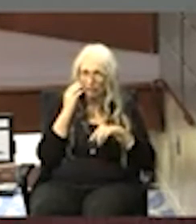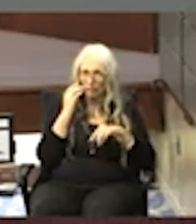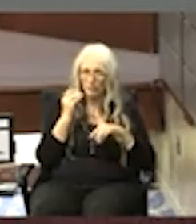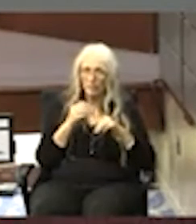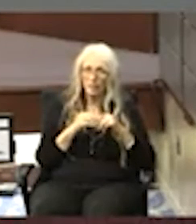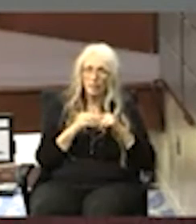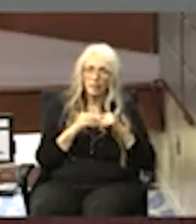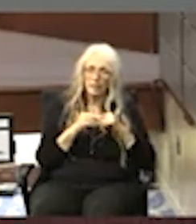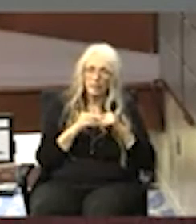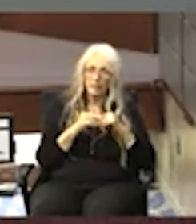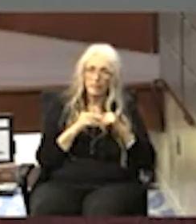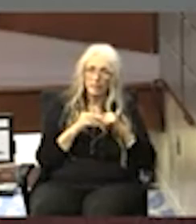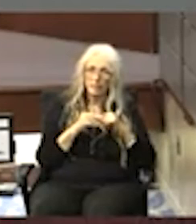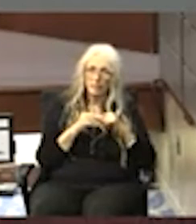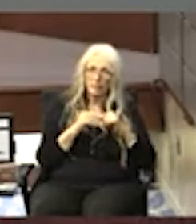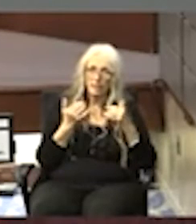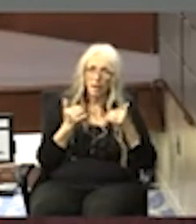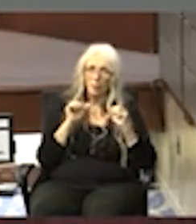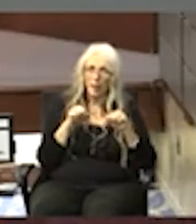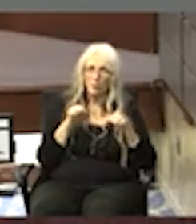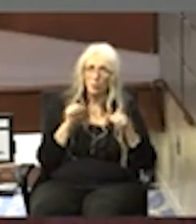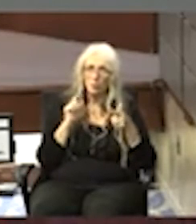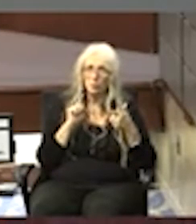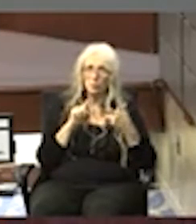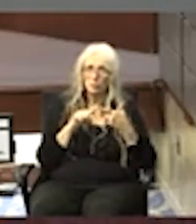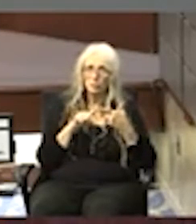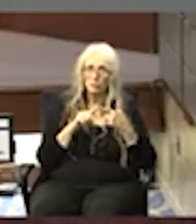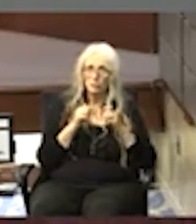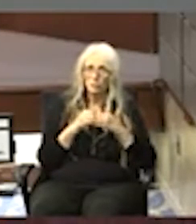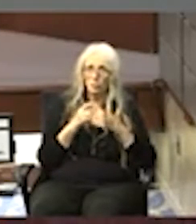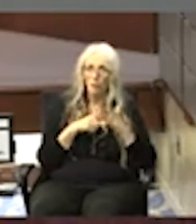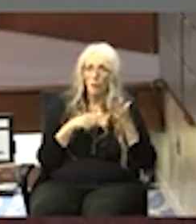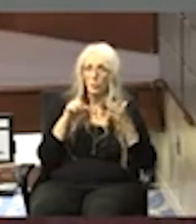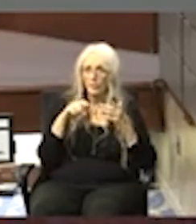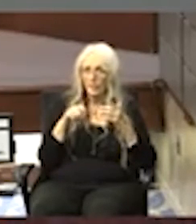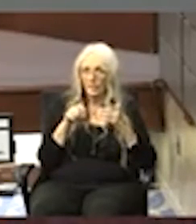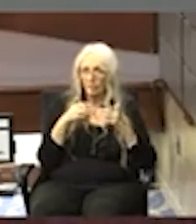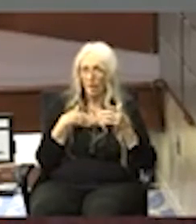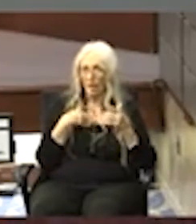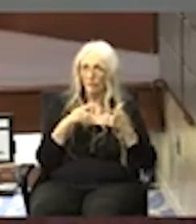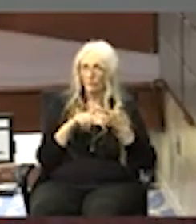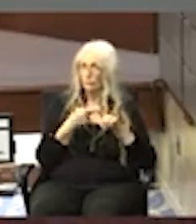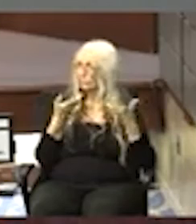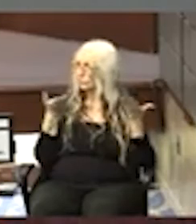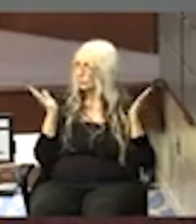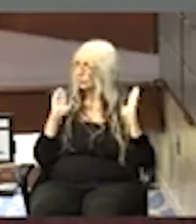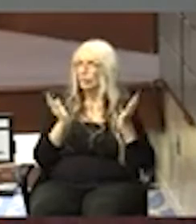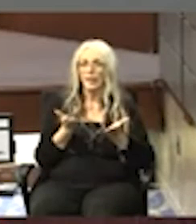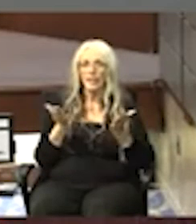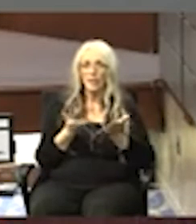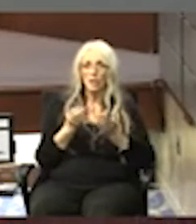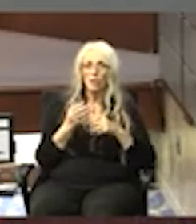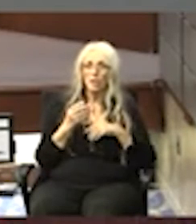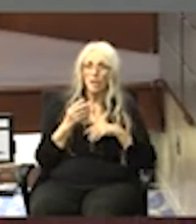so I'm proud to be able to sort of follow the lead of my colleagues up here and shaping